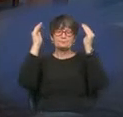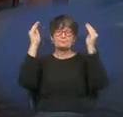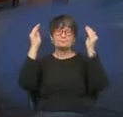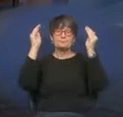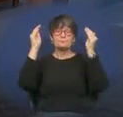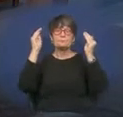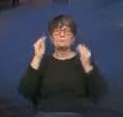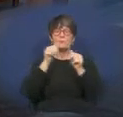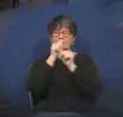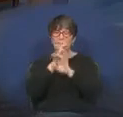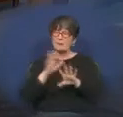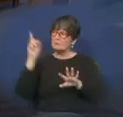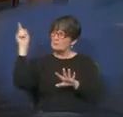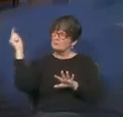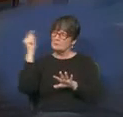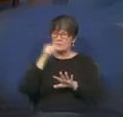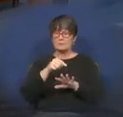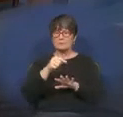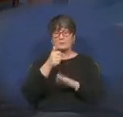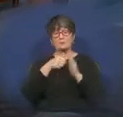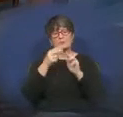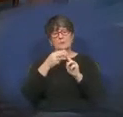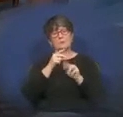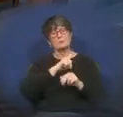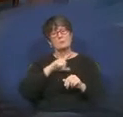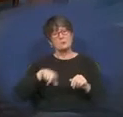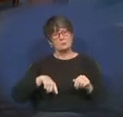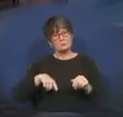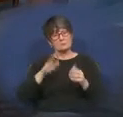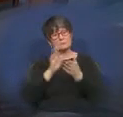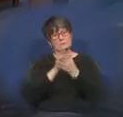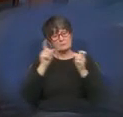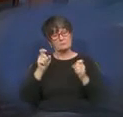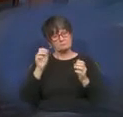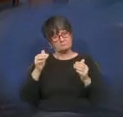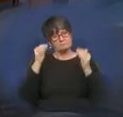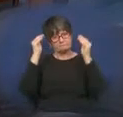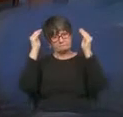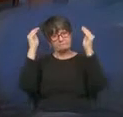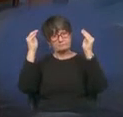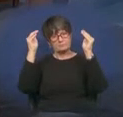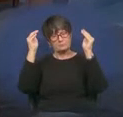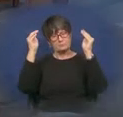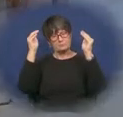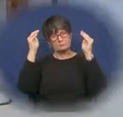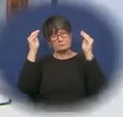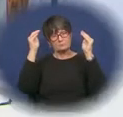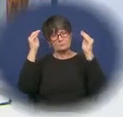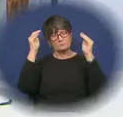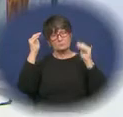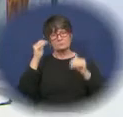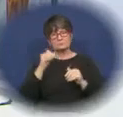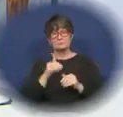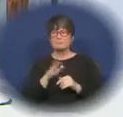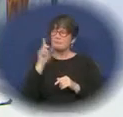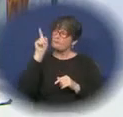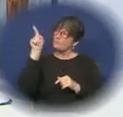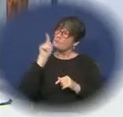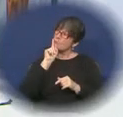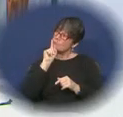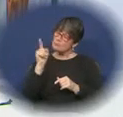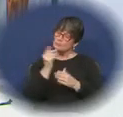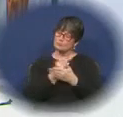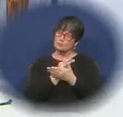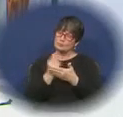highest. Blessed is he who comes in the name of the Lord. Hosanna in the highest. You are